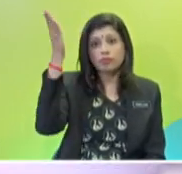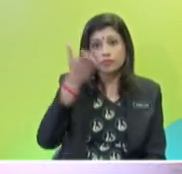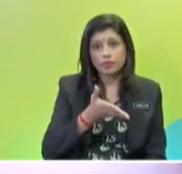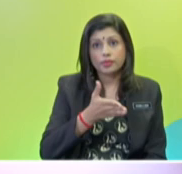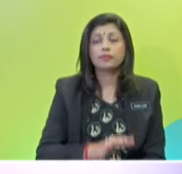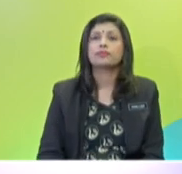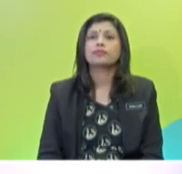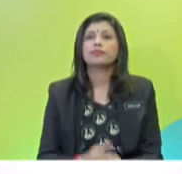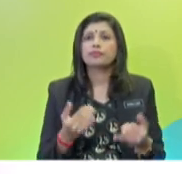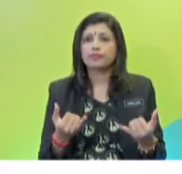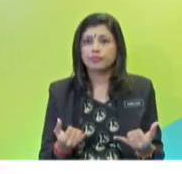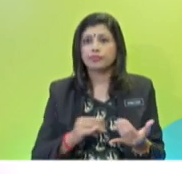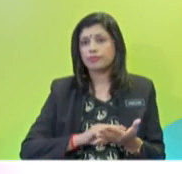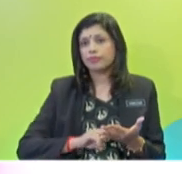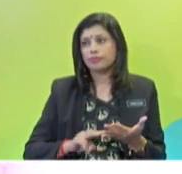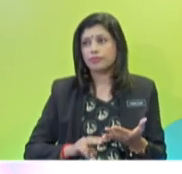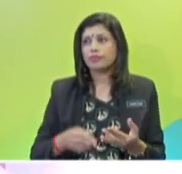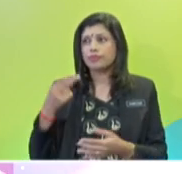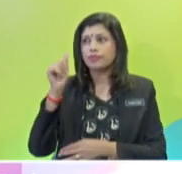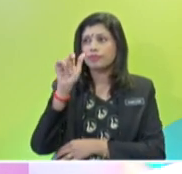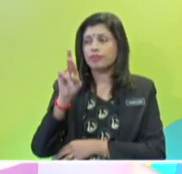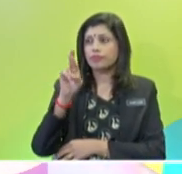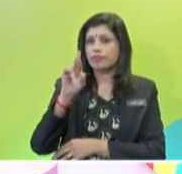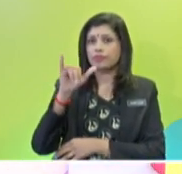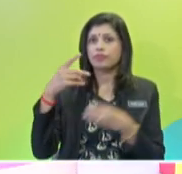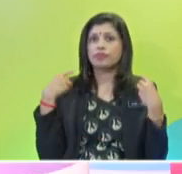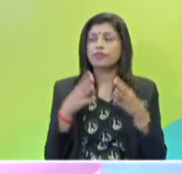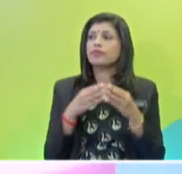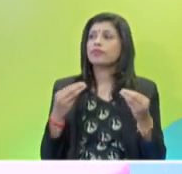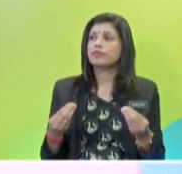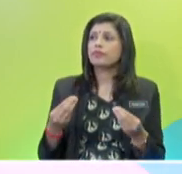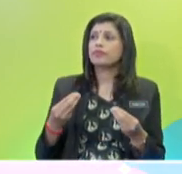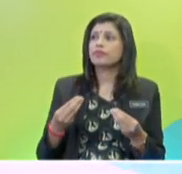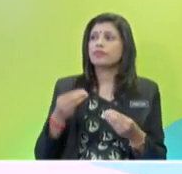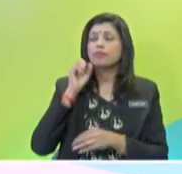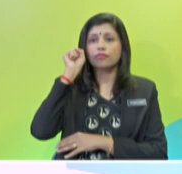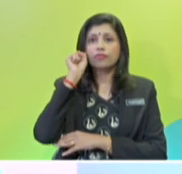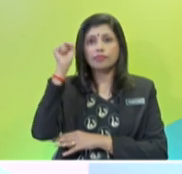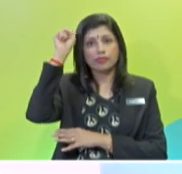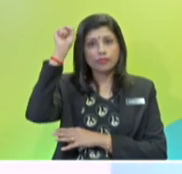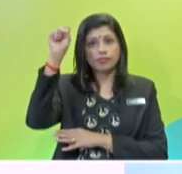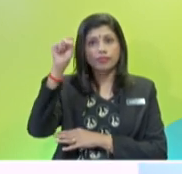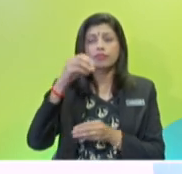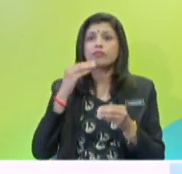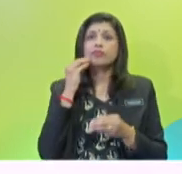Okay, can you read the question, teacher? Harry had finished his homework. He forgot to bring it to school.